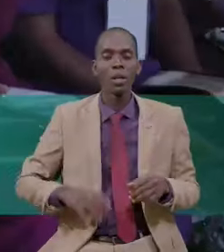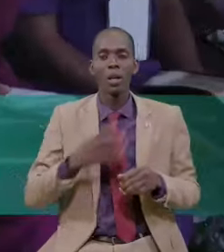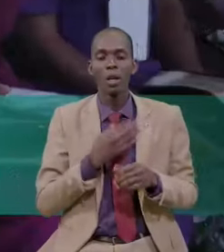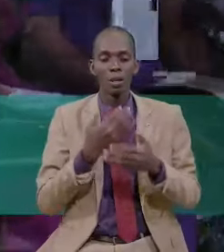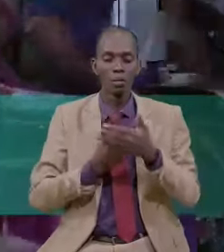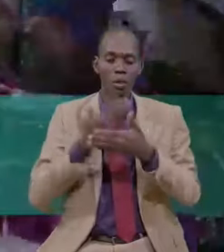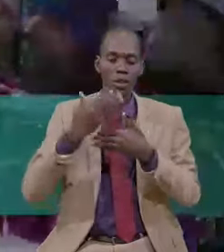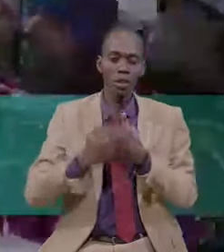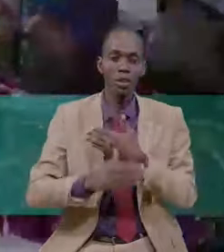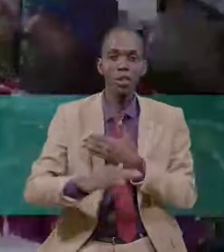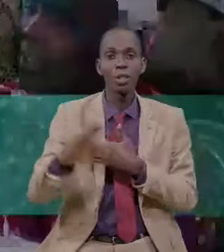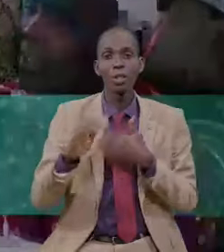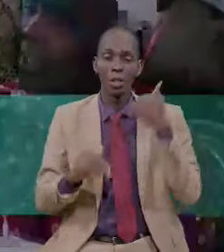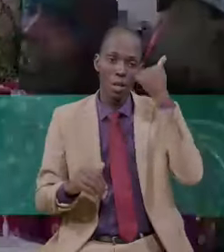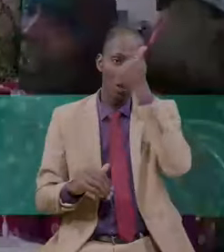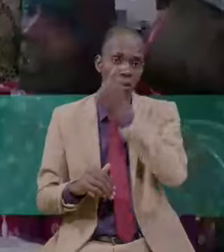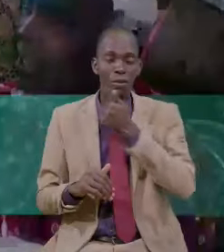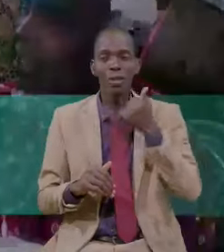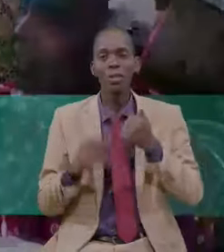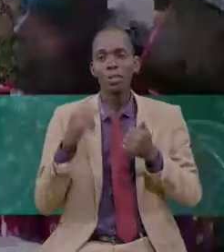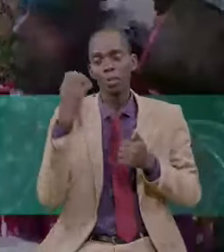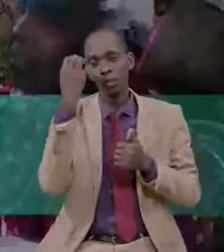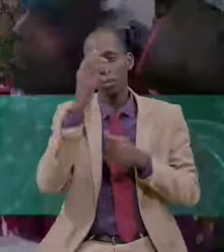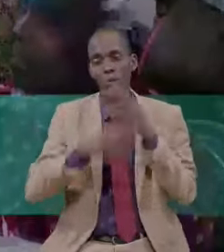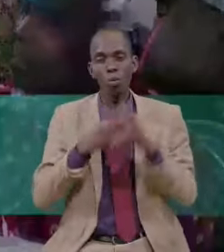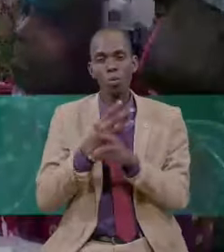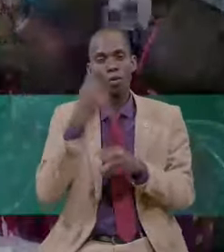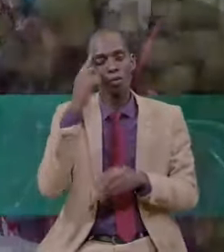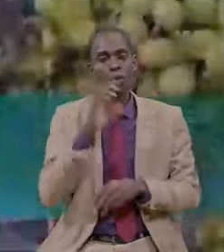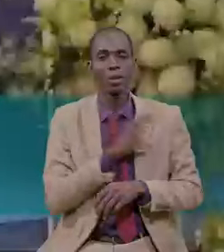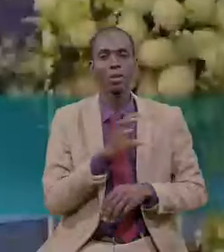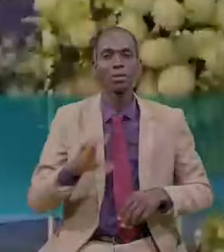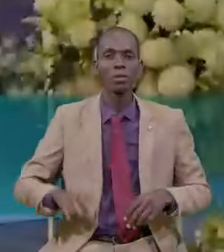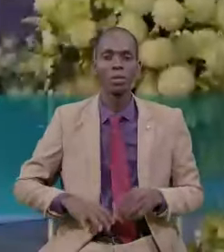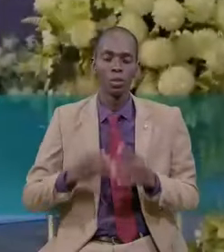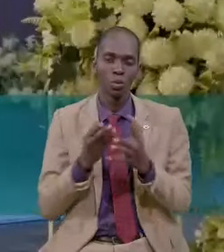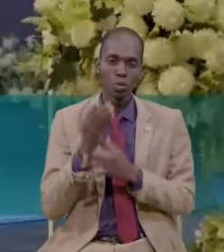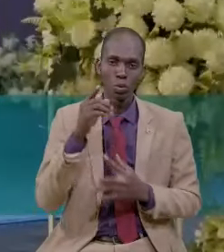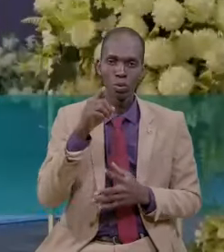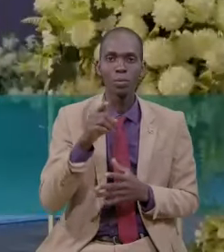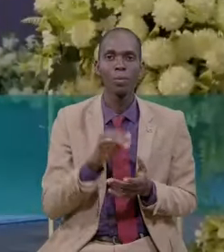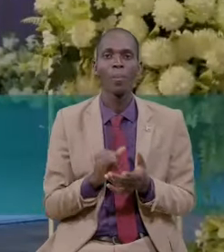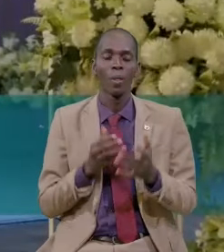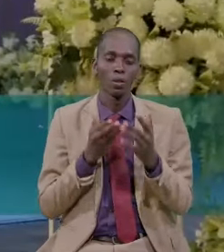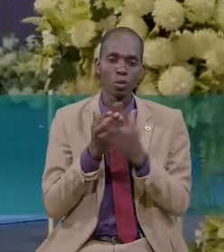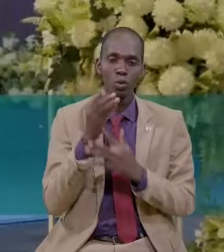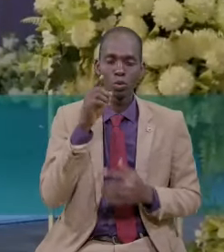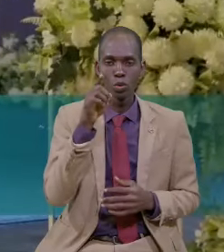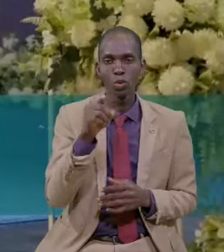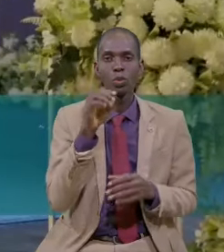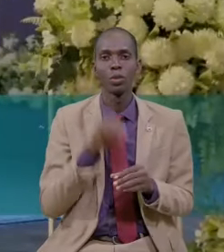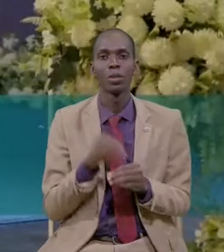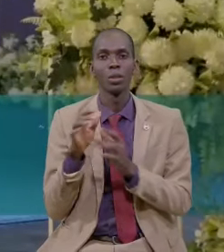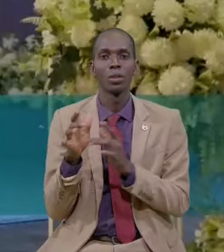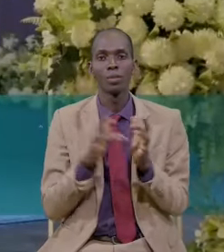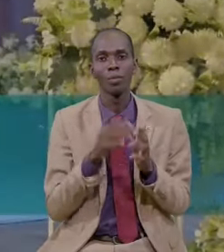Africa, the globe for Christ. Amen. Through you. Amen. Through you.